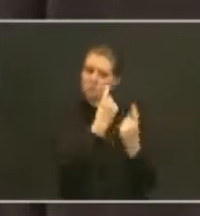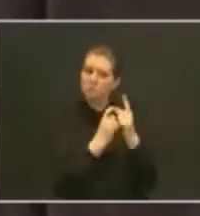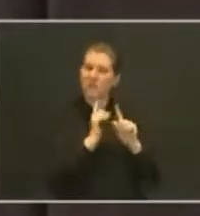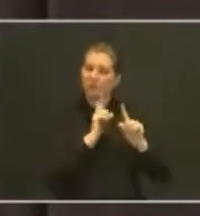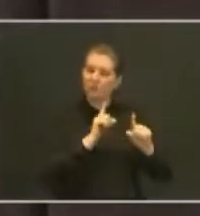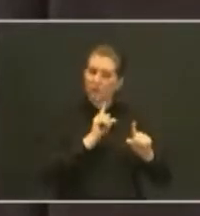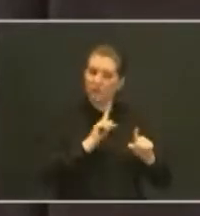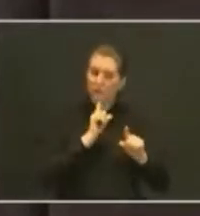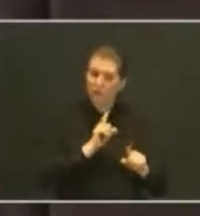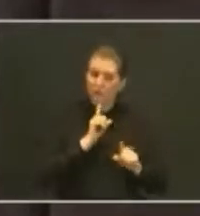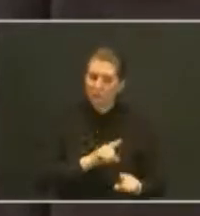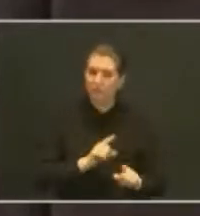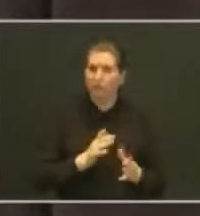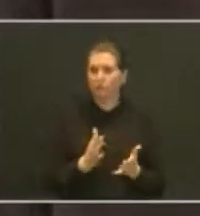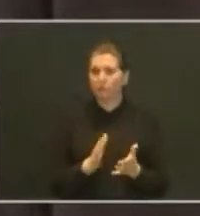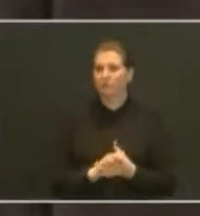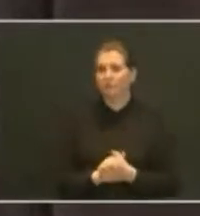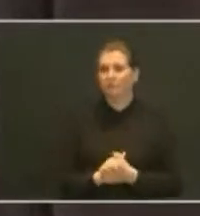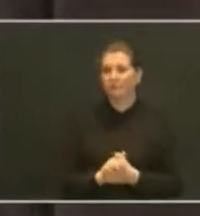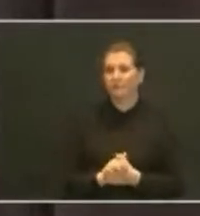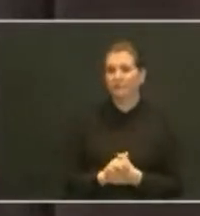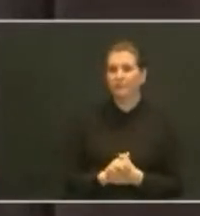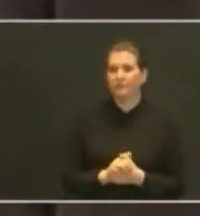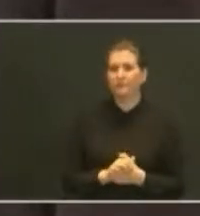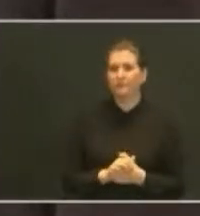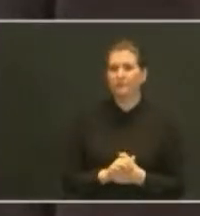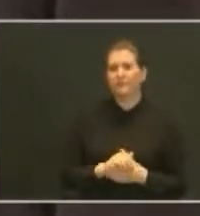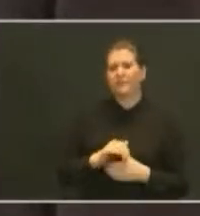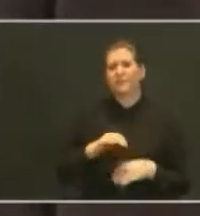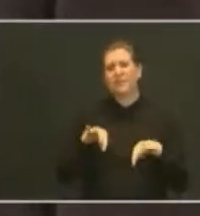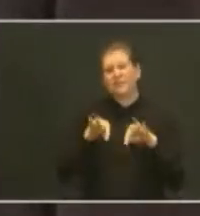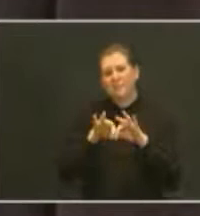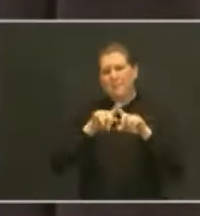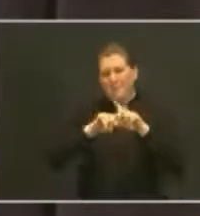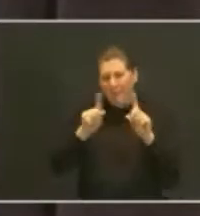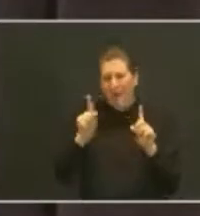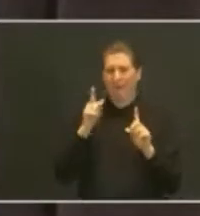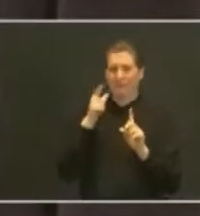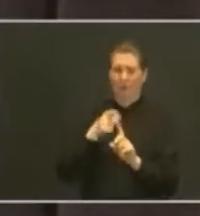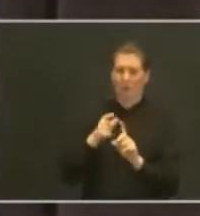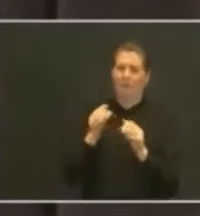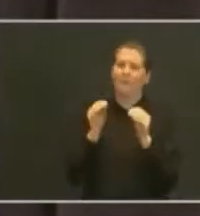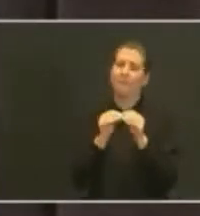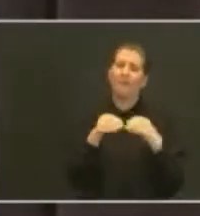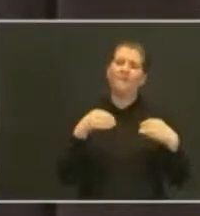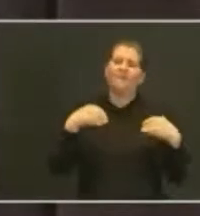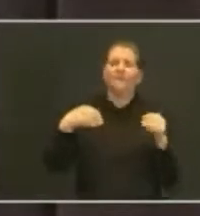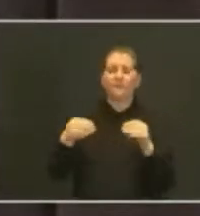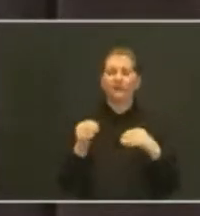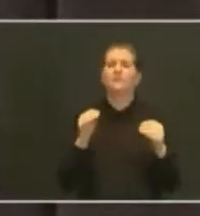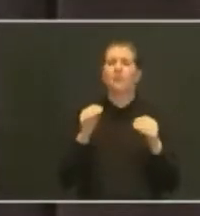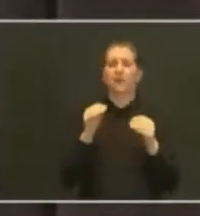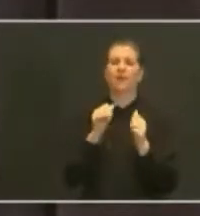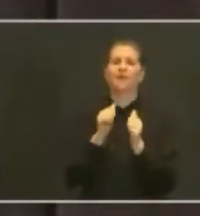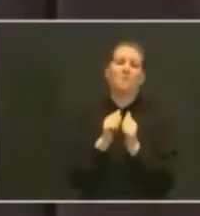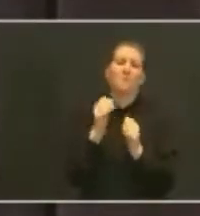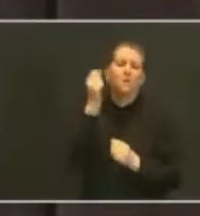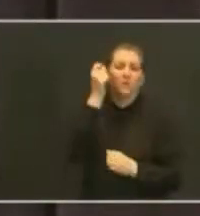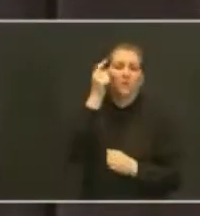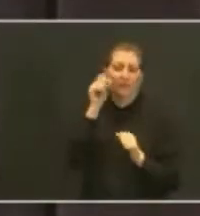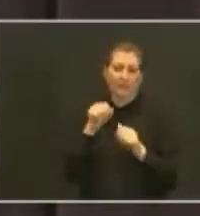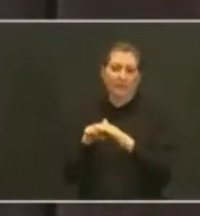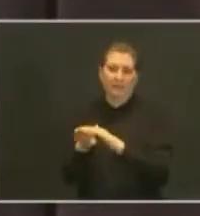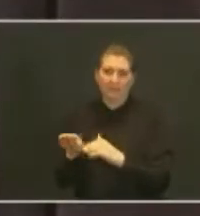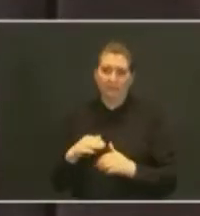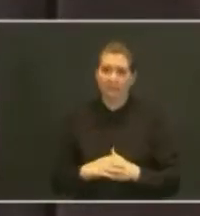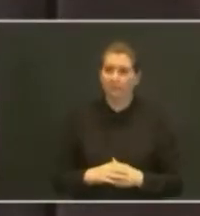before these higher level restrictions went into place. I want to caution that it is still important